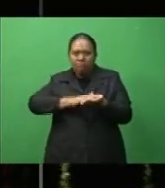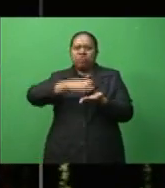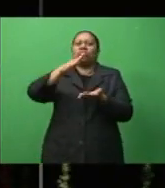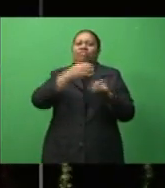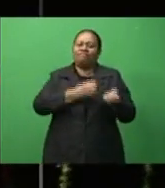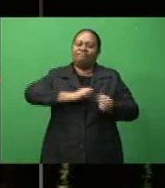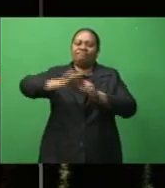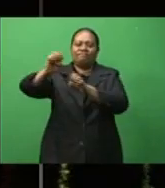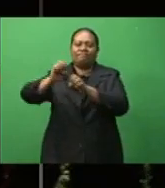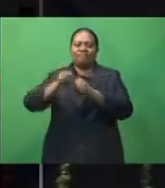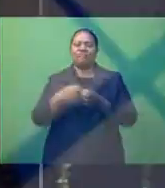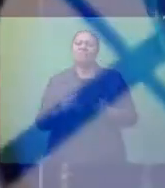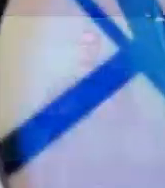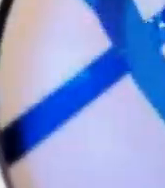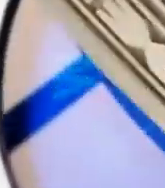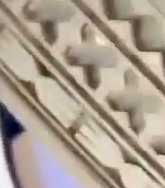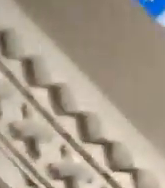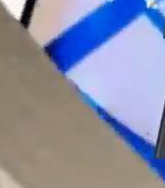export earnings?